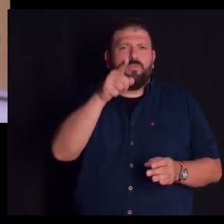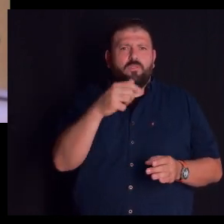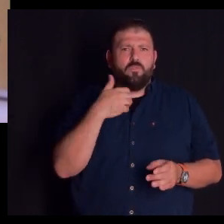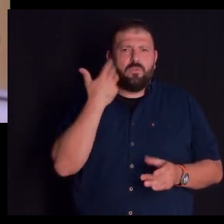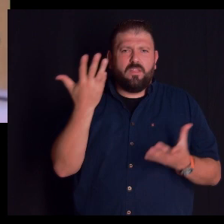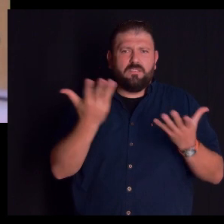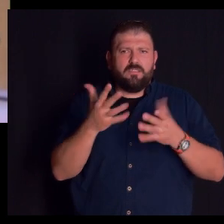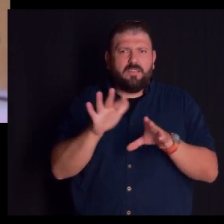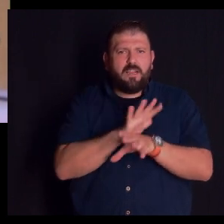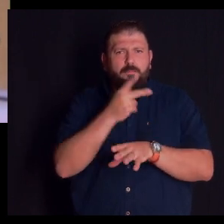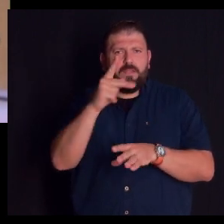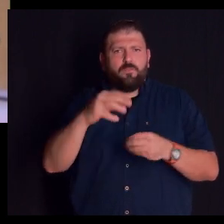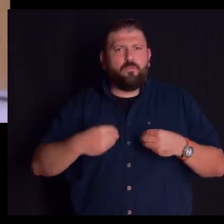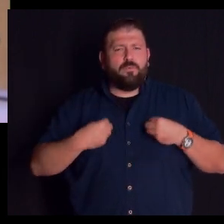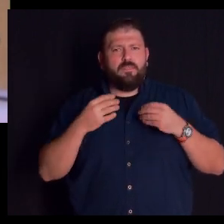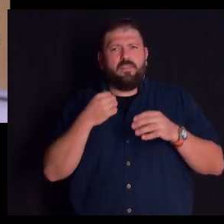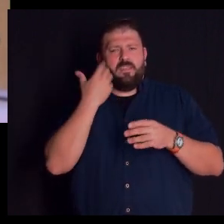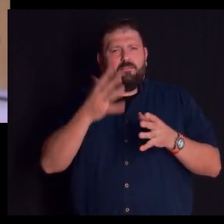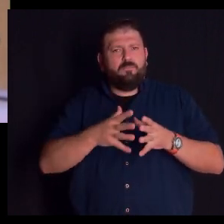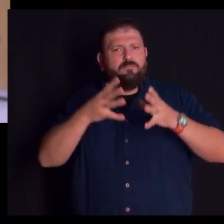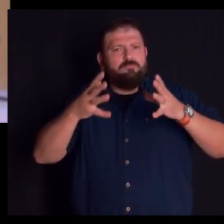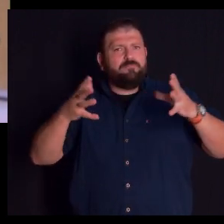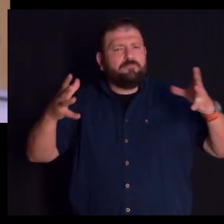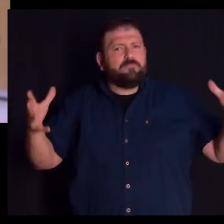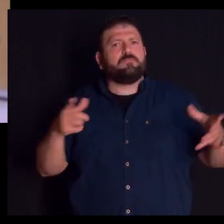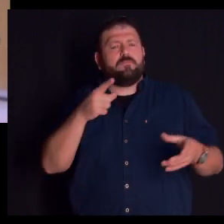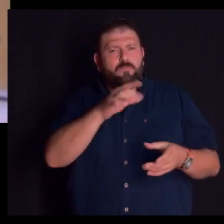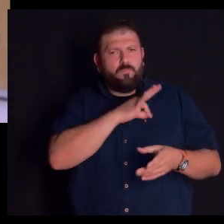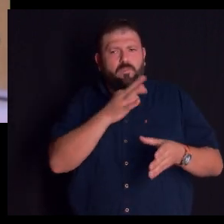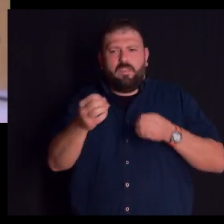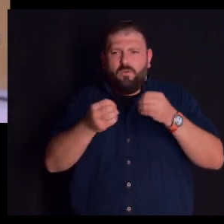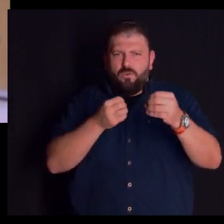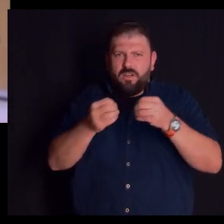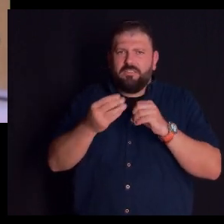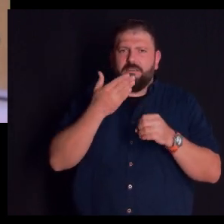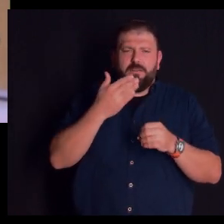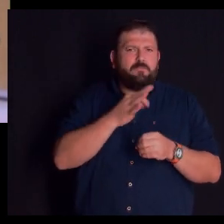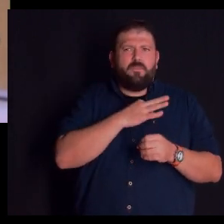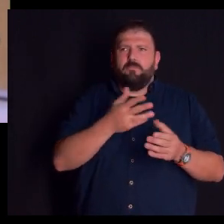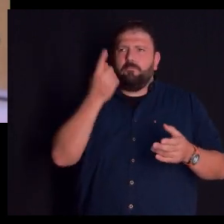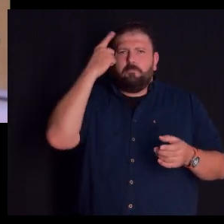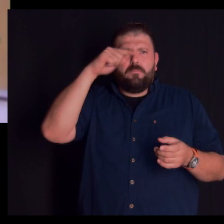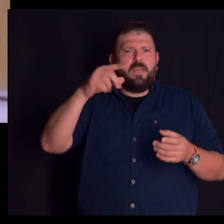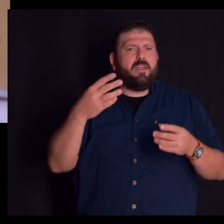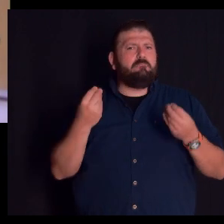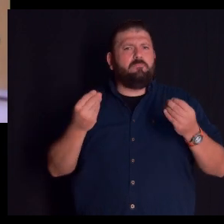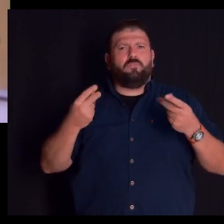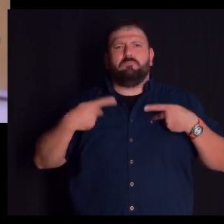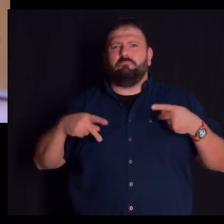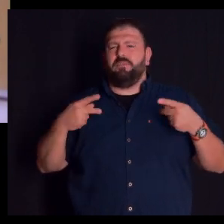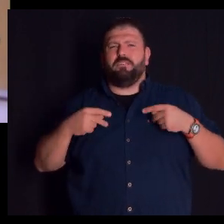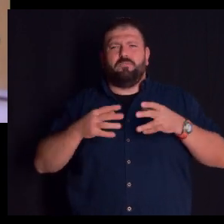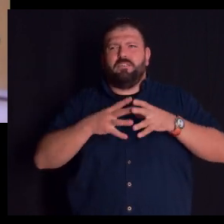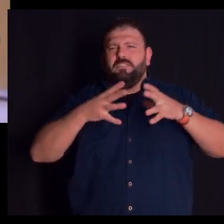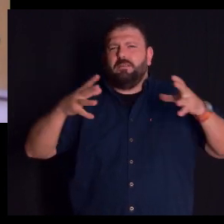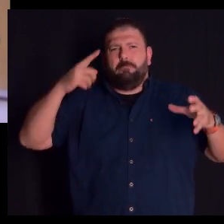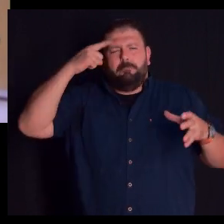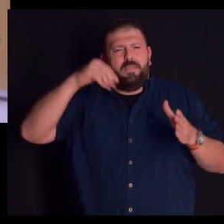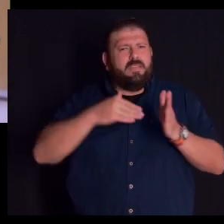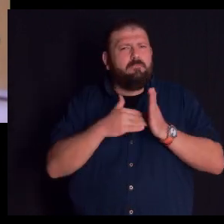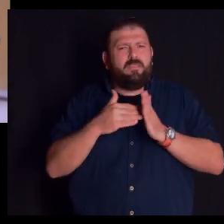have, those who want to grow, is being able to build an organization that go to